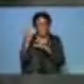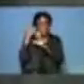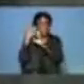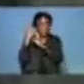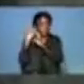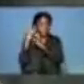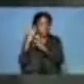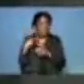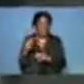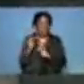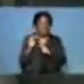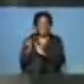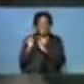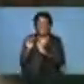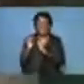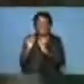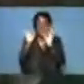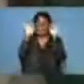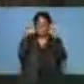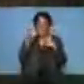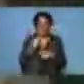and shaking the cowbells.